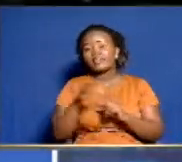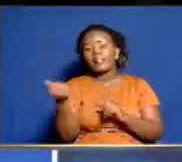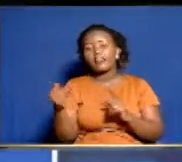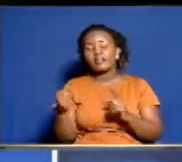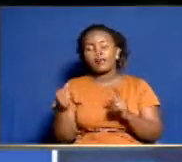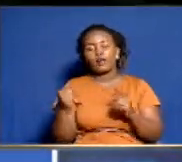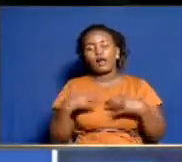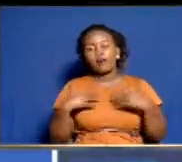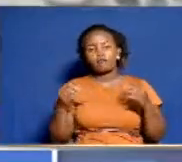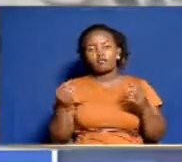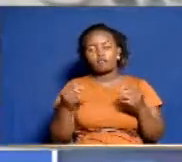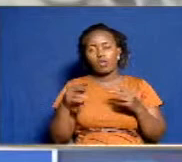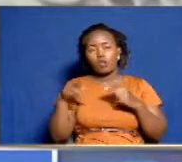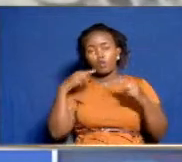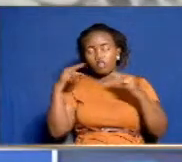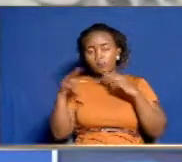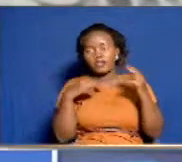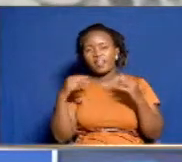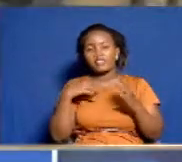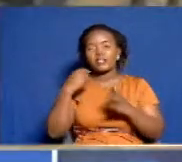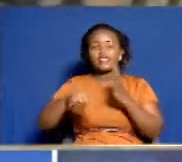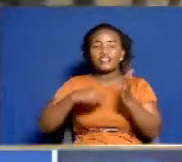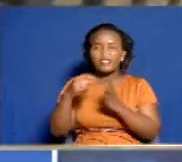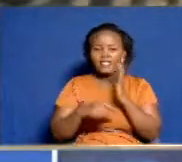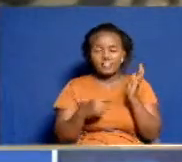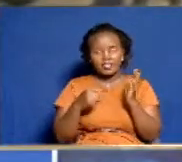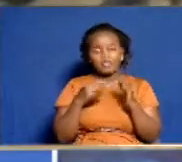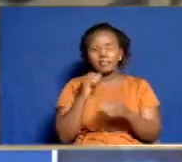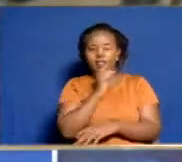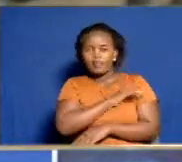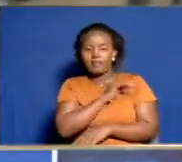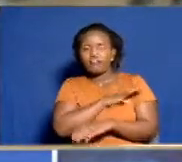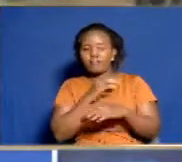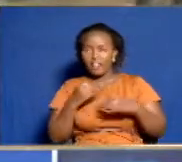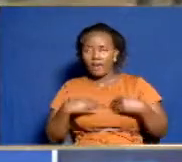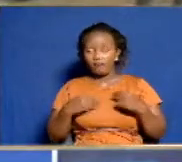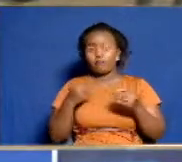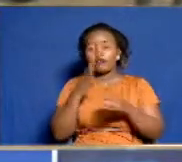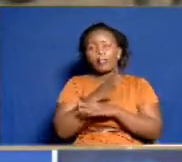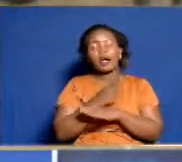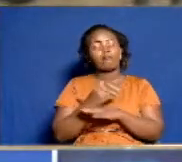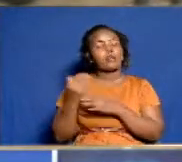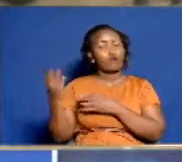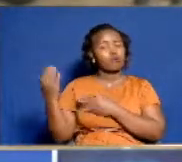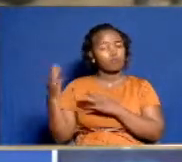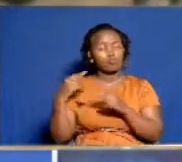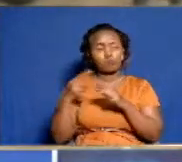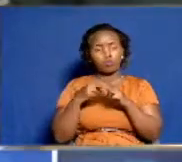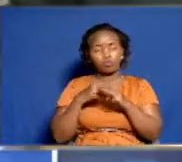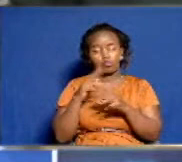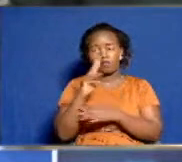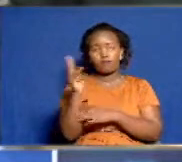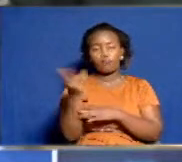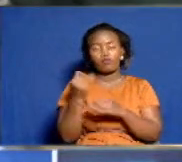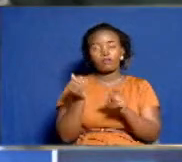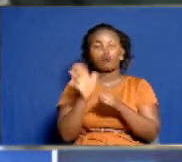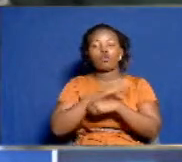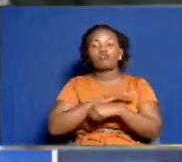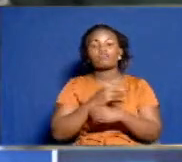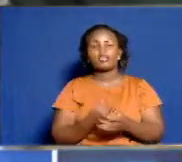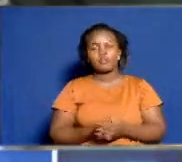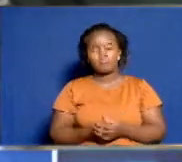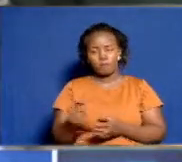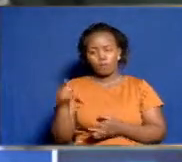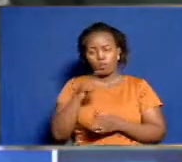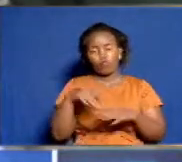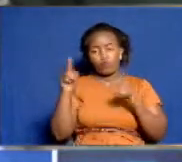the hospitality industry, anxiety is rife with the looming threat of a fourth wave of the COVID-19 pandemic. Tuweke katika budget